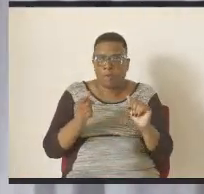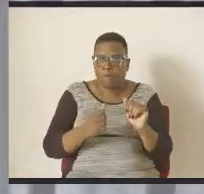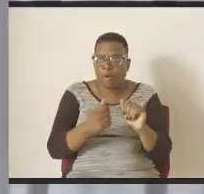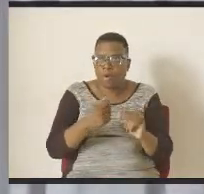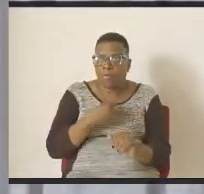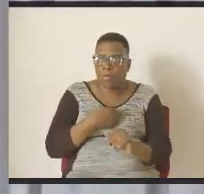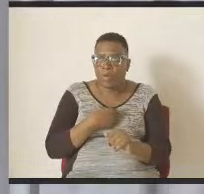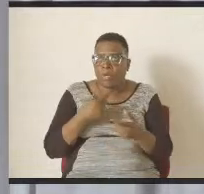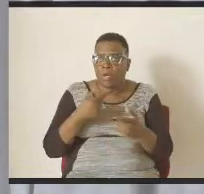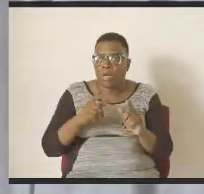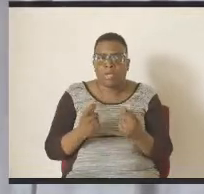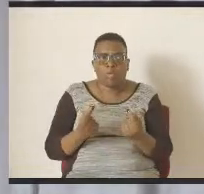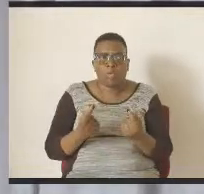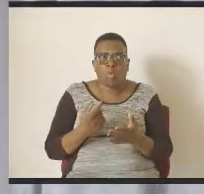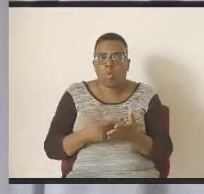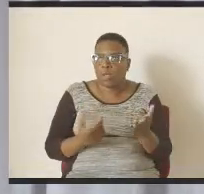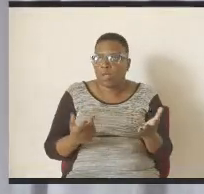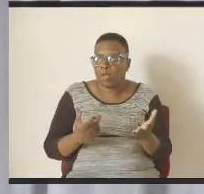do what?